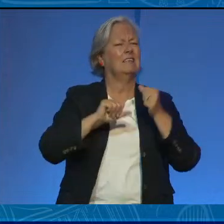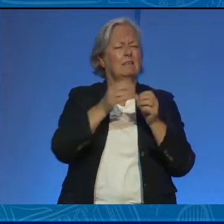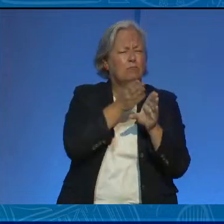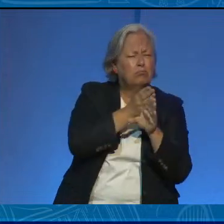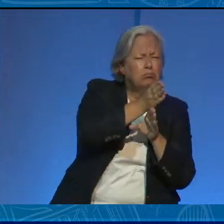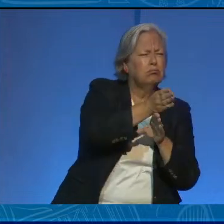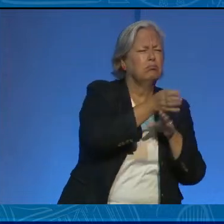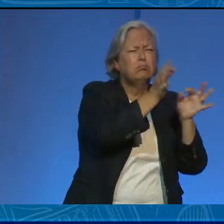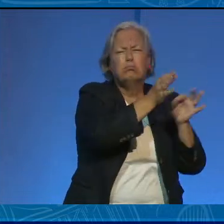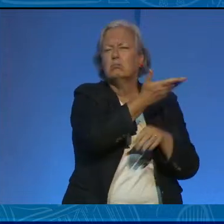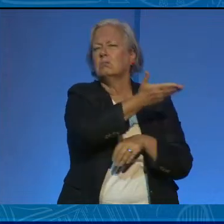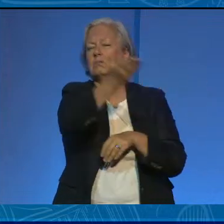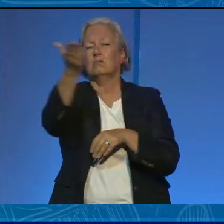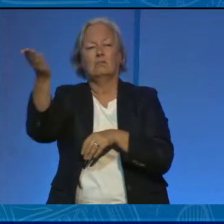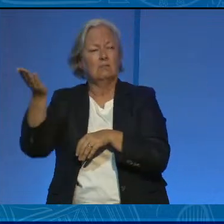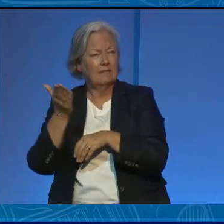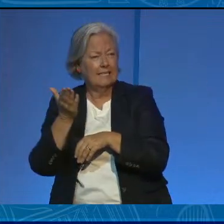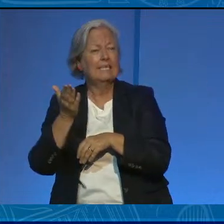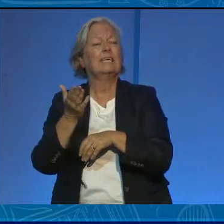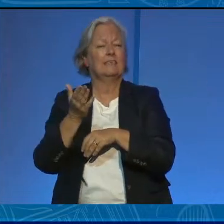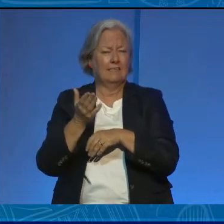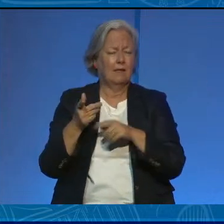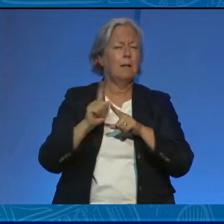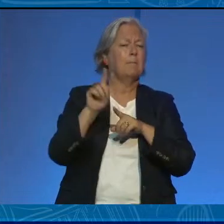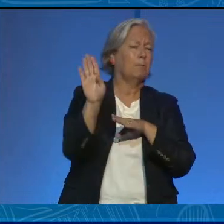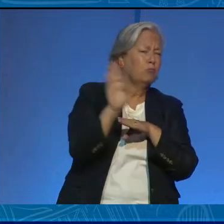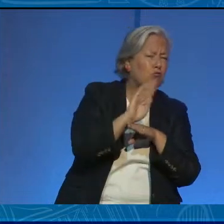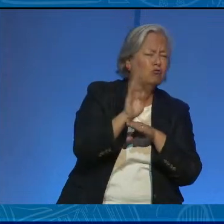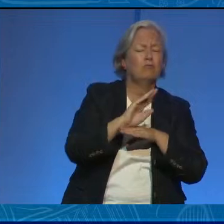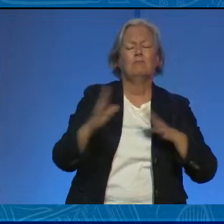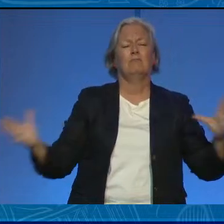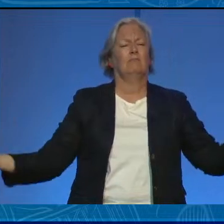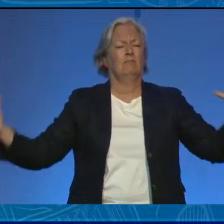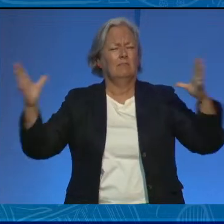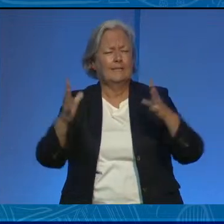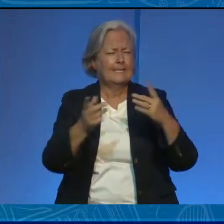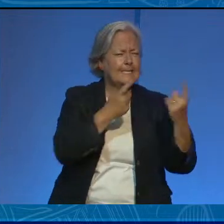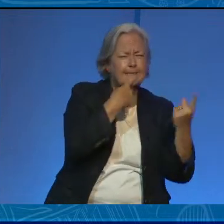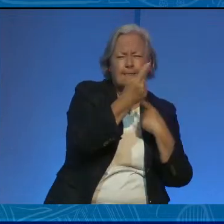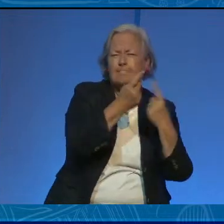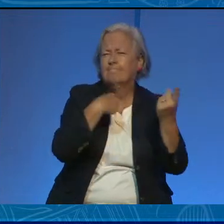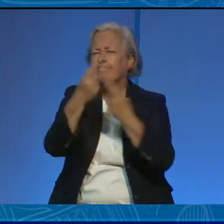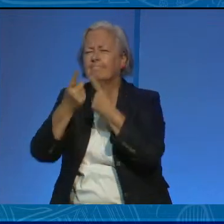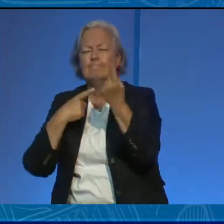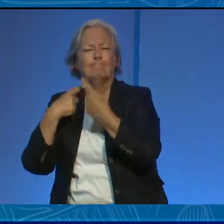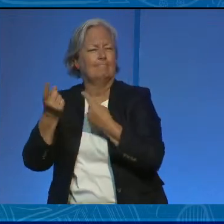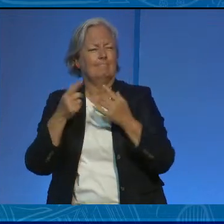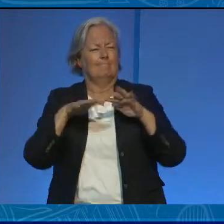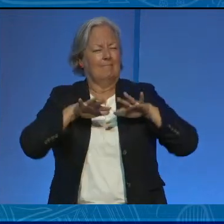of stakeholders to review and discuss progress in disaster risk reduction.